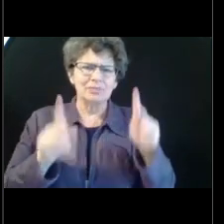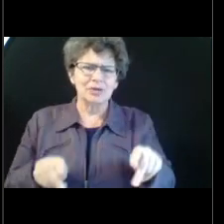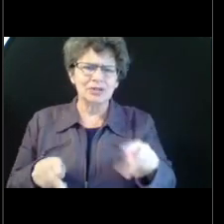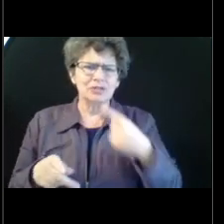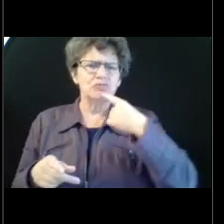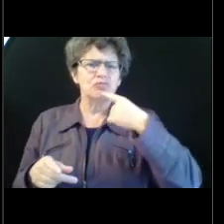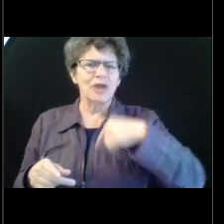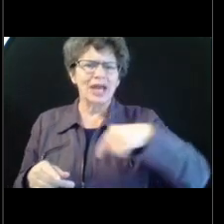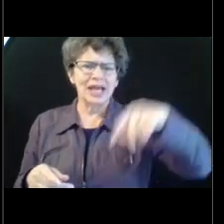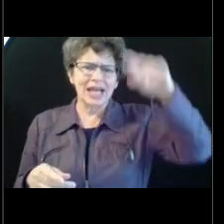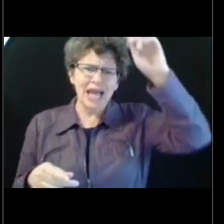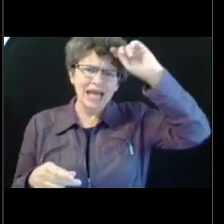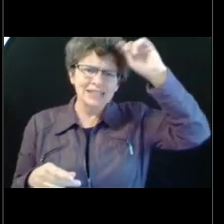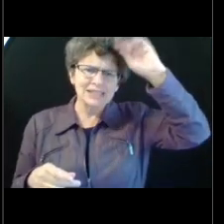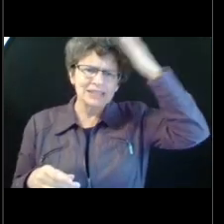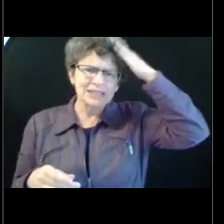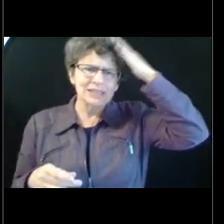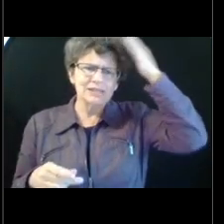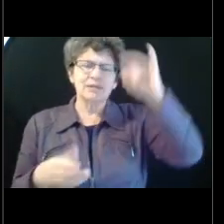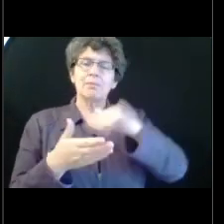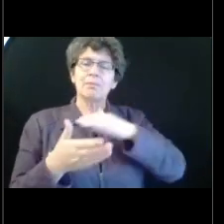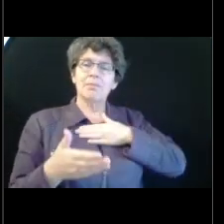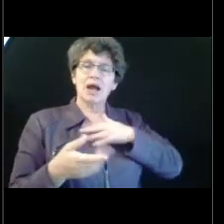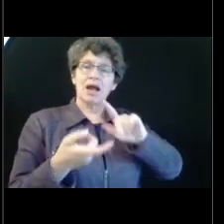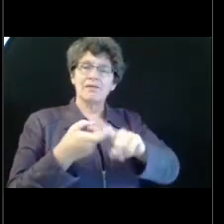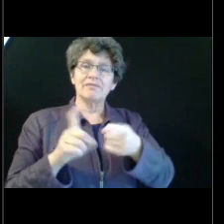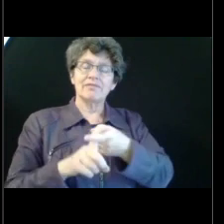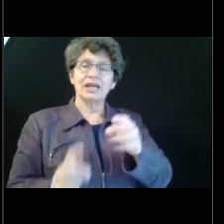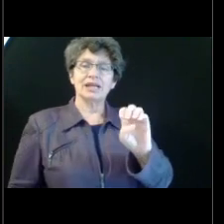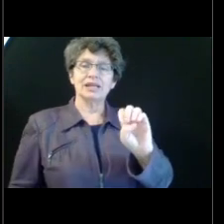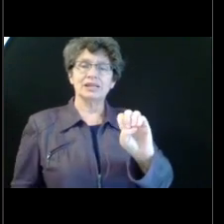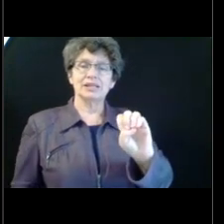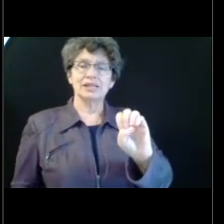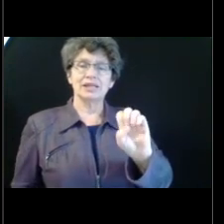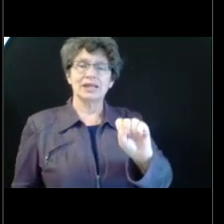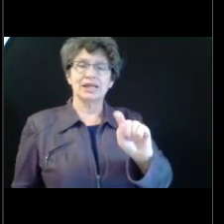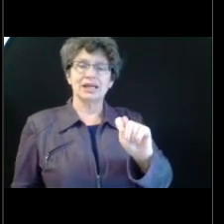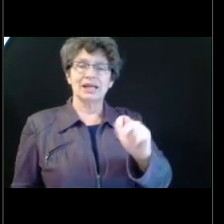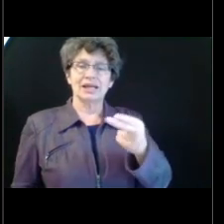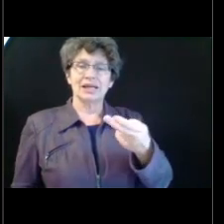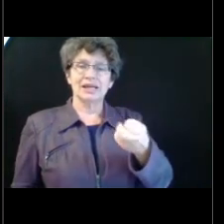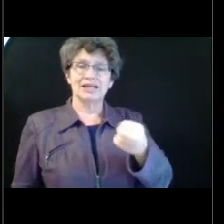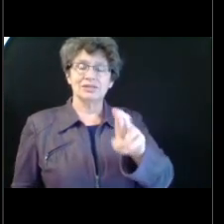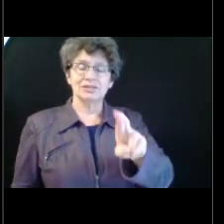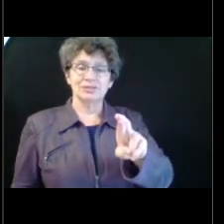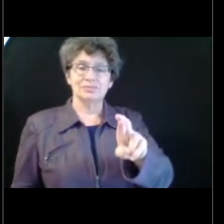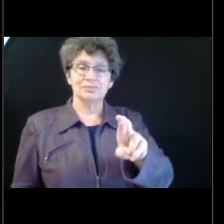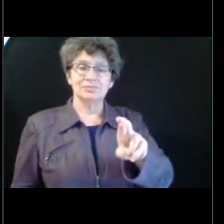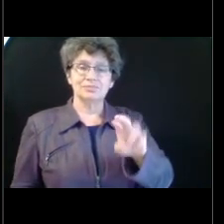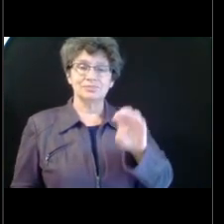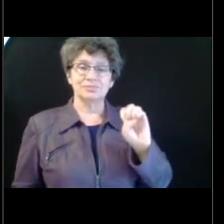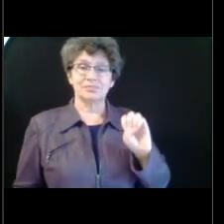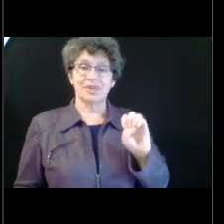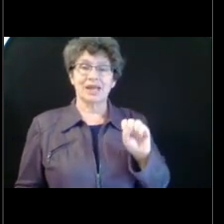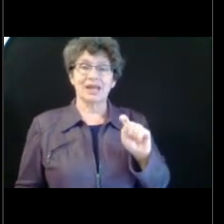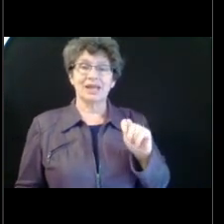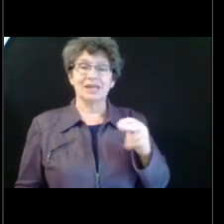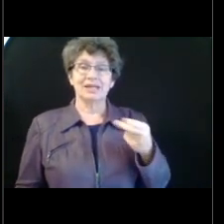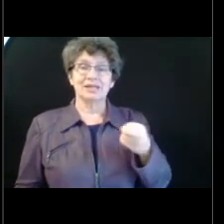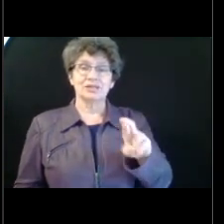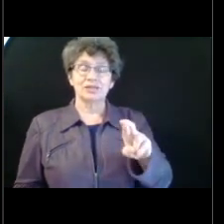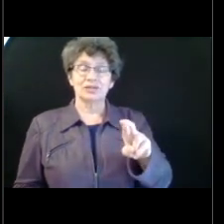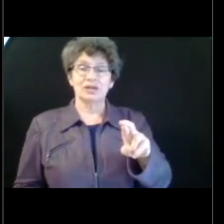Esther. And you will see more pictures about Esther, but Esther and Martin made our climb very